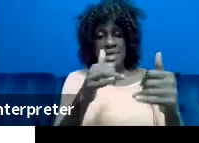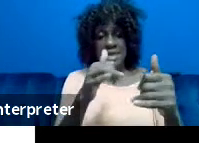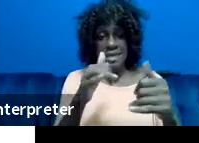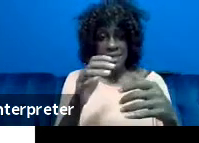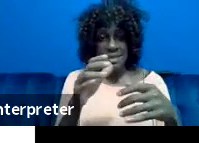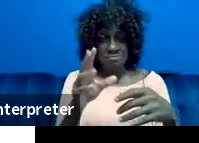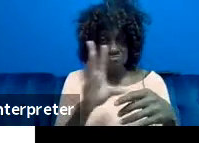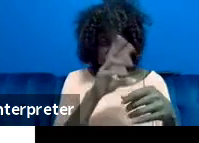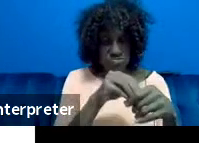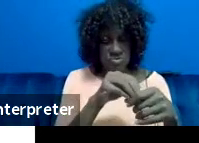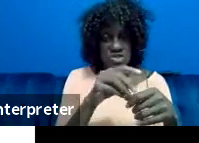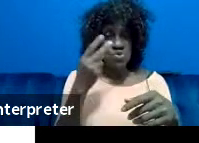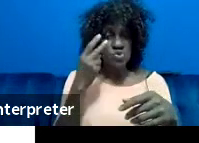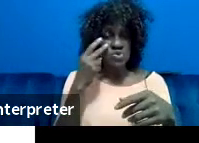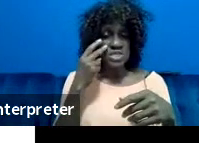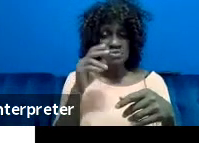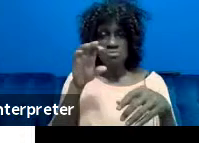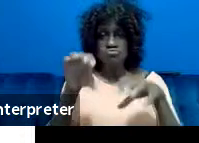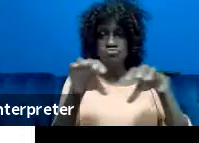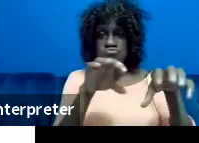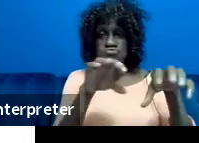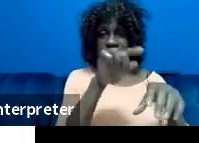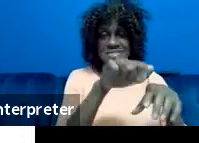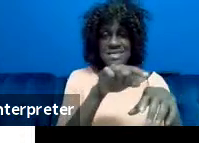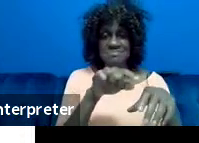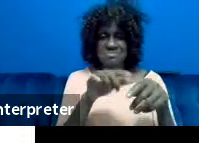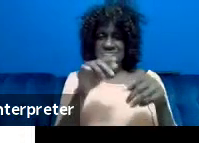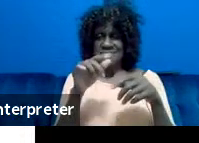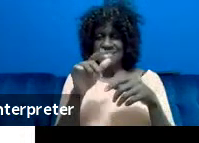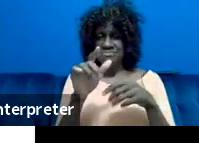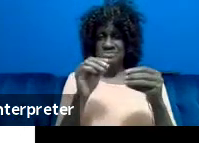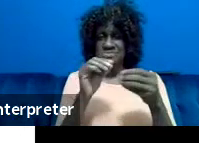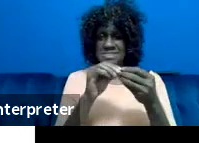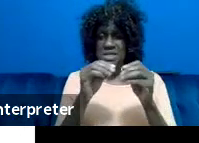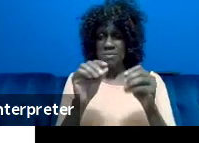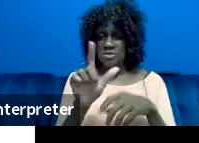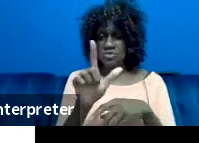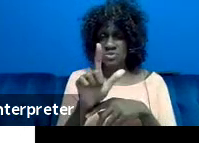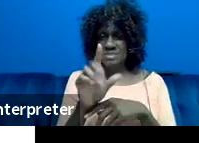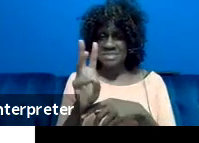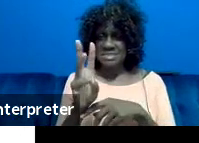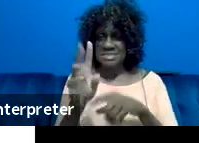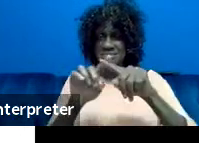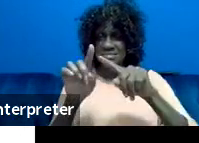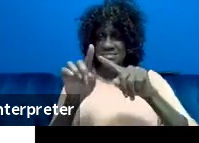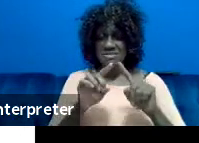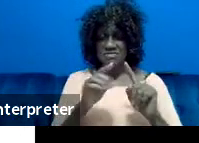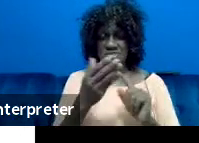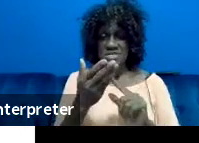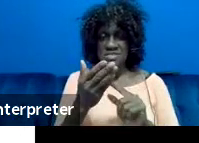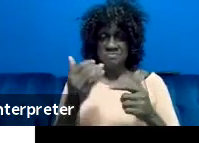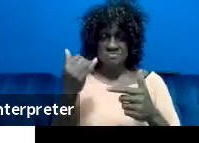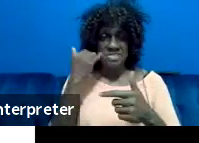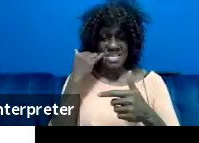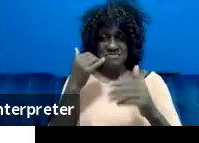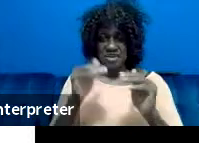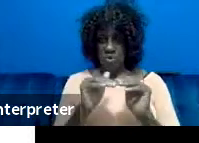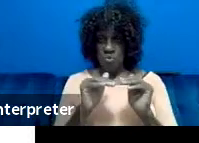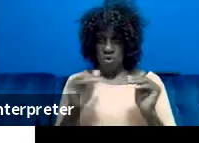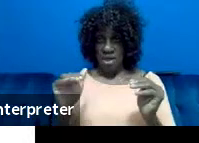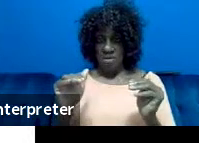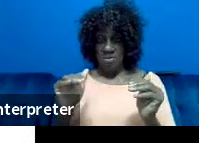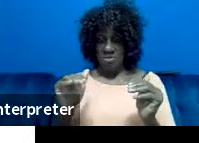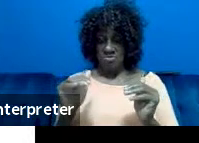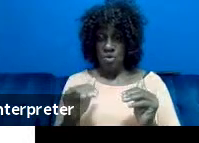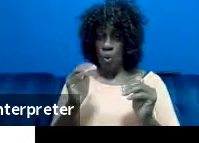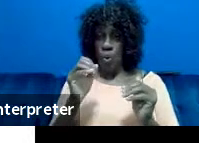putting them in, as you can see throughout these photos here on slide 26, several different things, whether they're all at ground level or whether